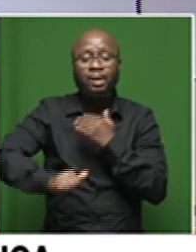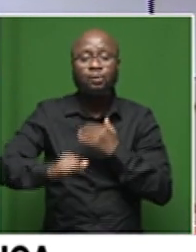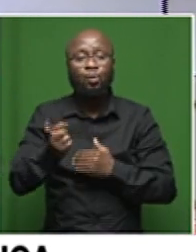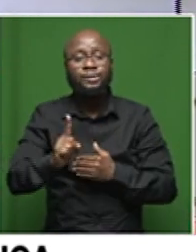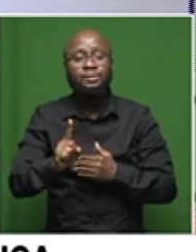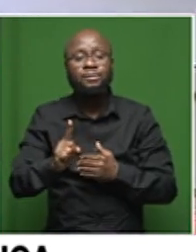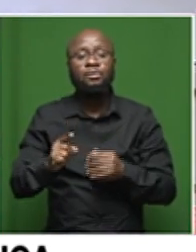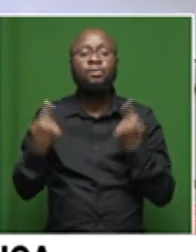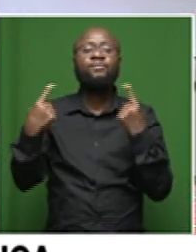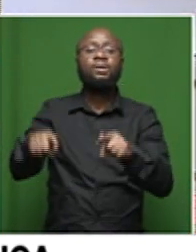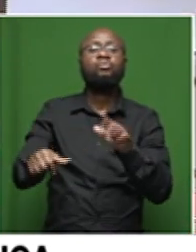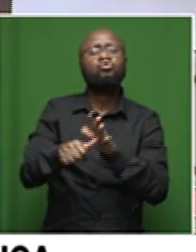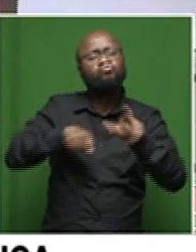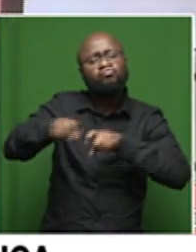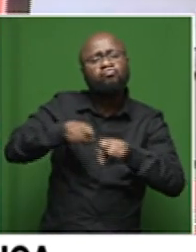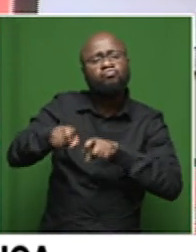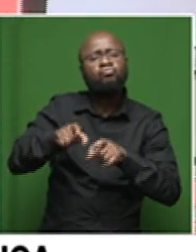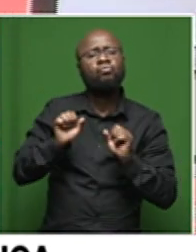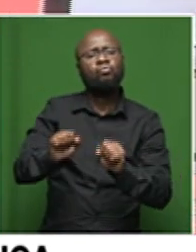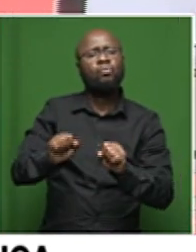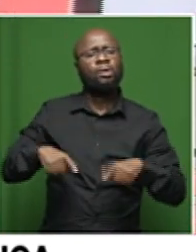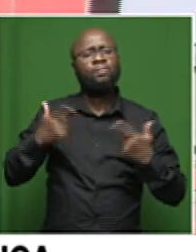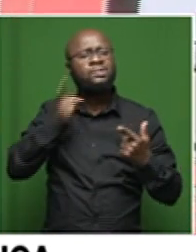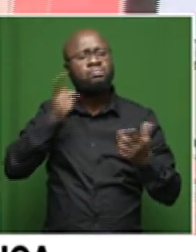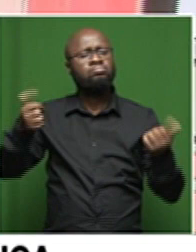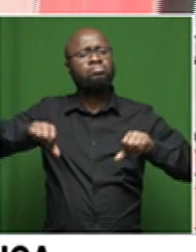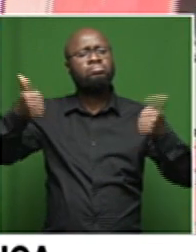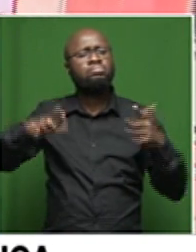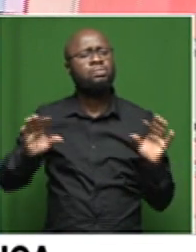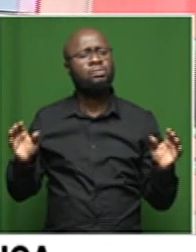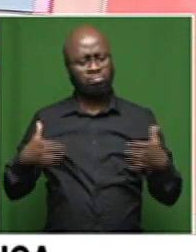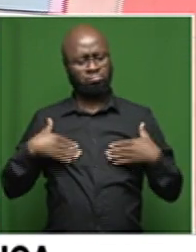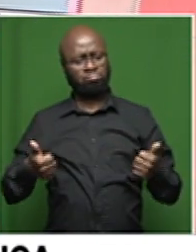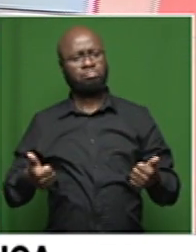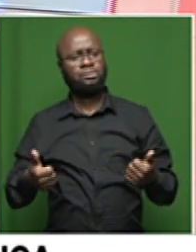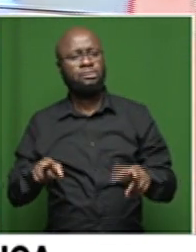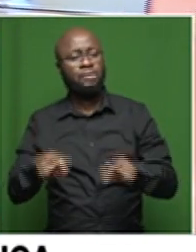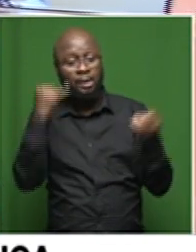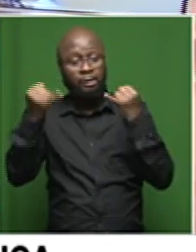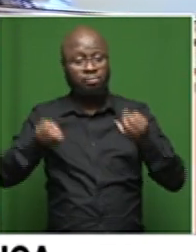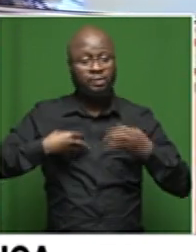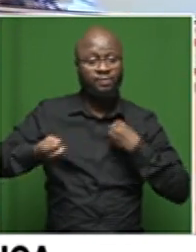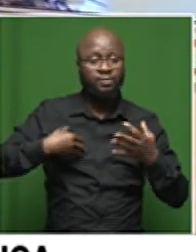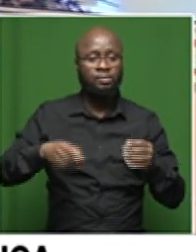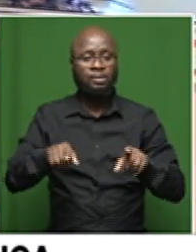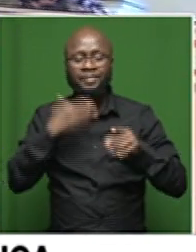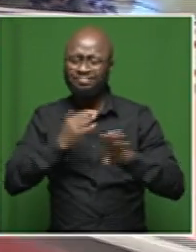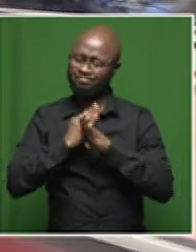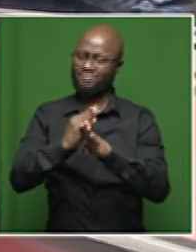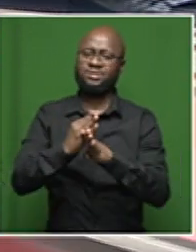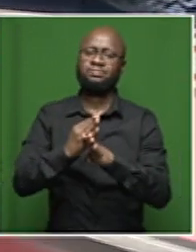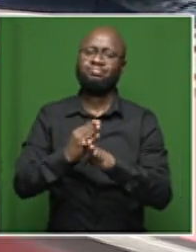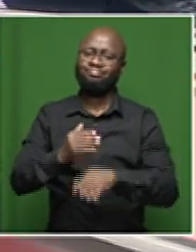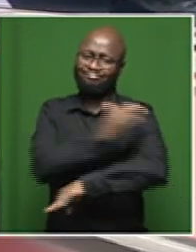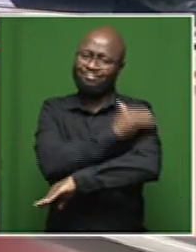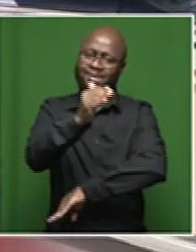you know, screening, and, of course, looking at ideas of making sure that we prevent what we can prevent. That, of course, is Samudlala